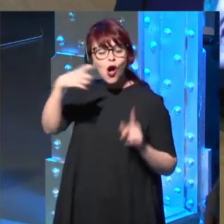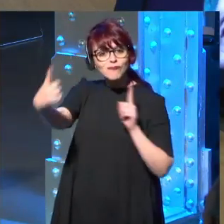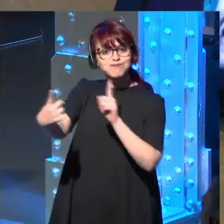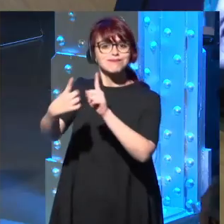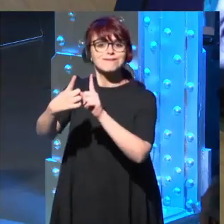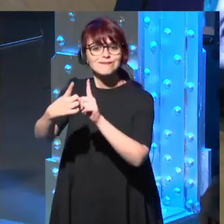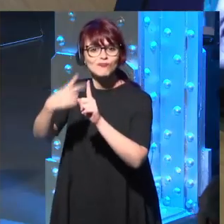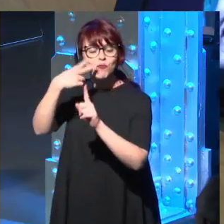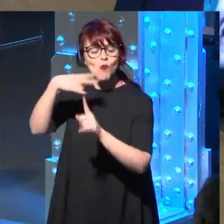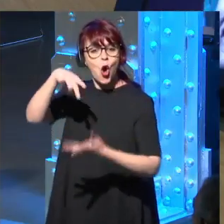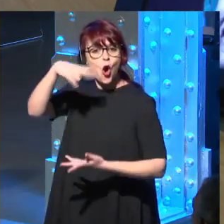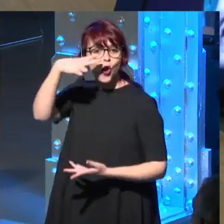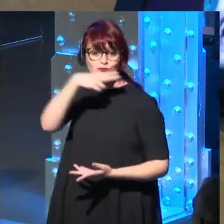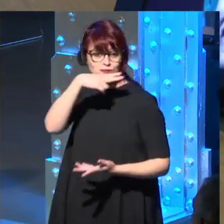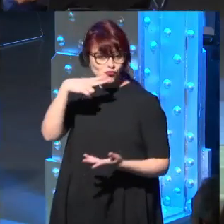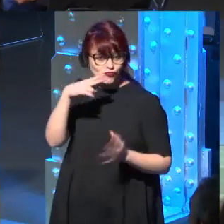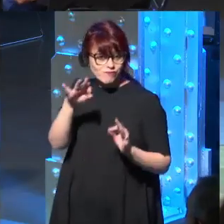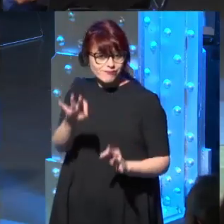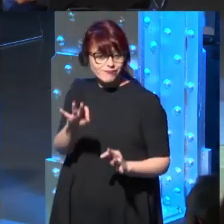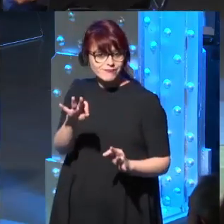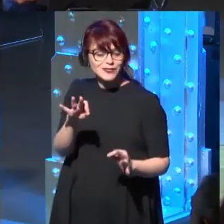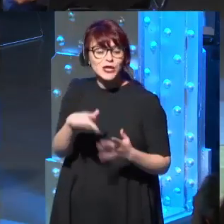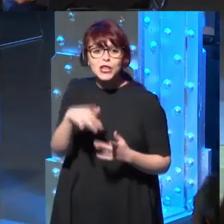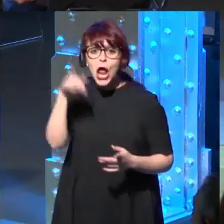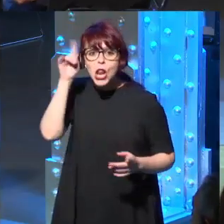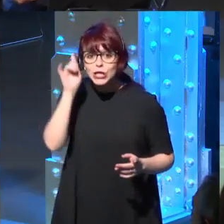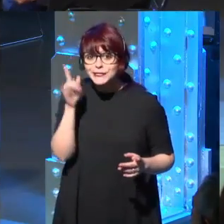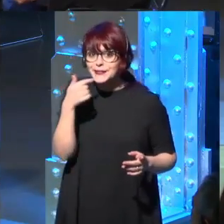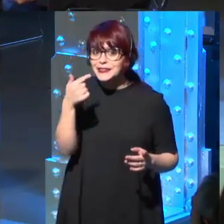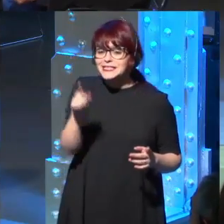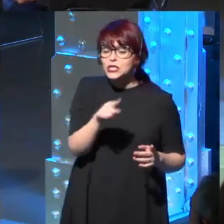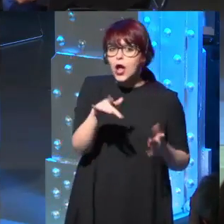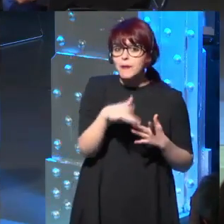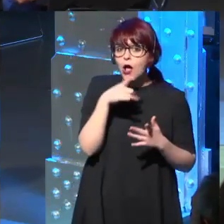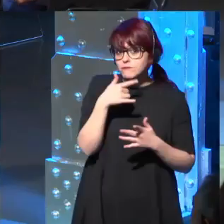Maybe I'll tell. I'm not shy about that. They have sex, right?